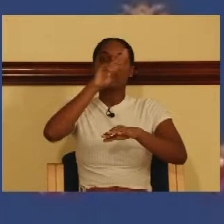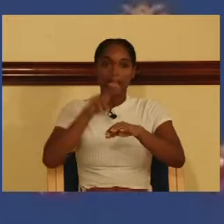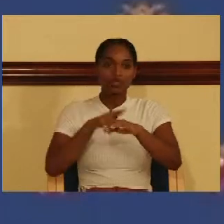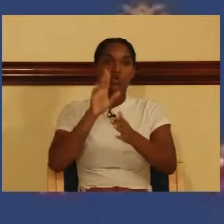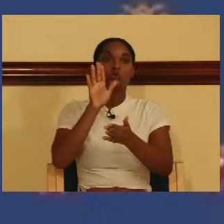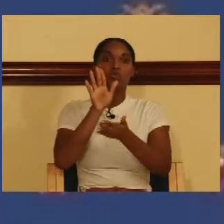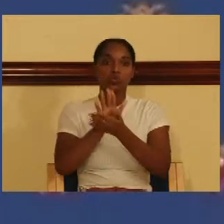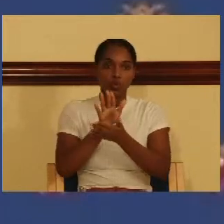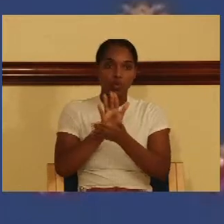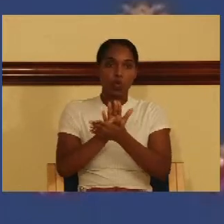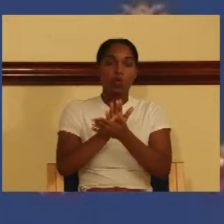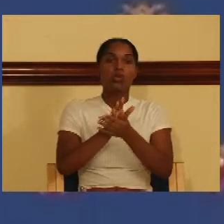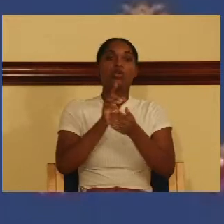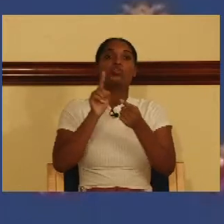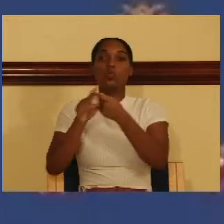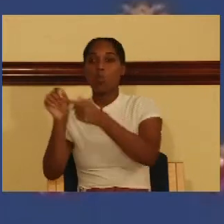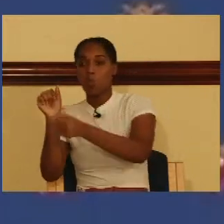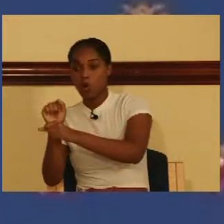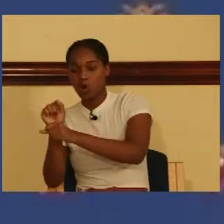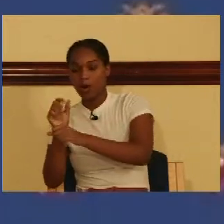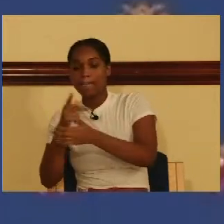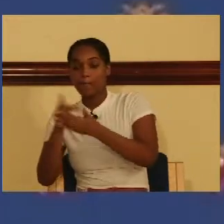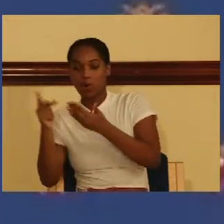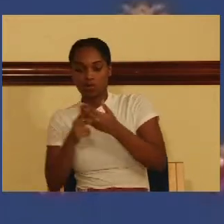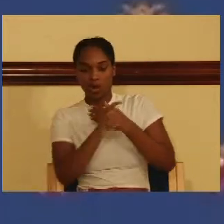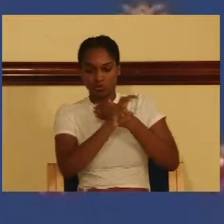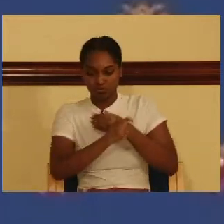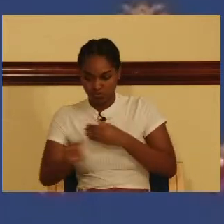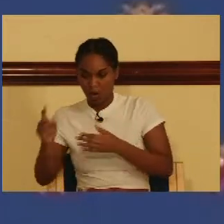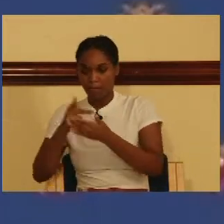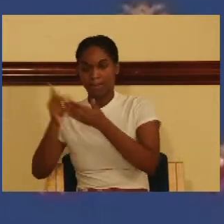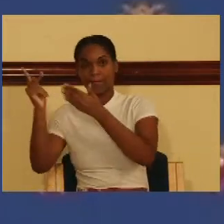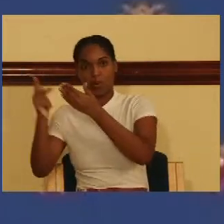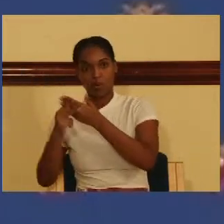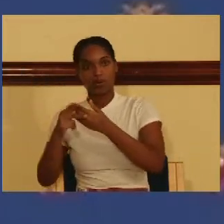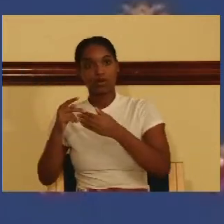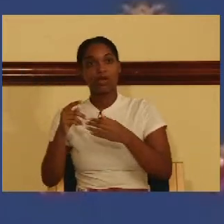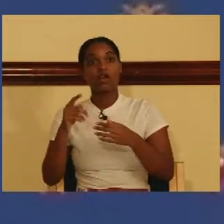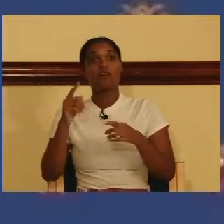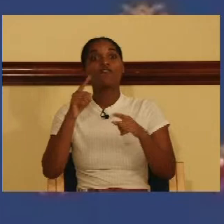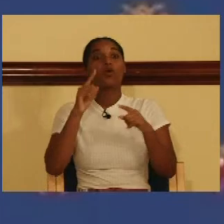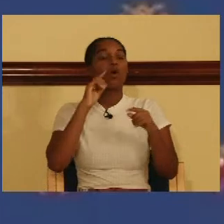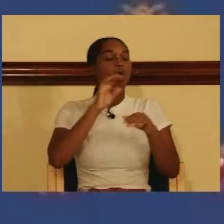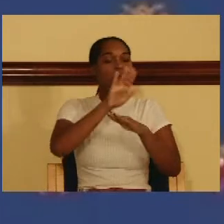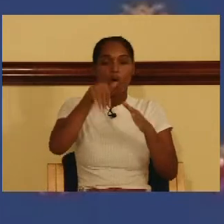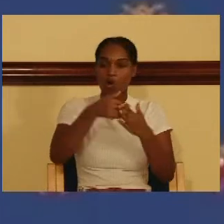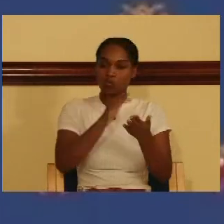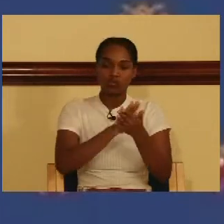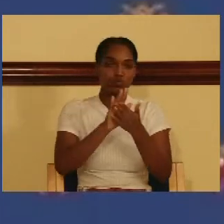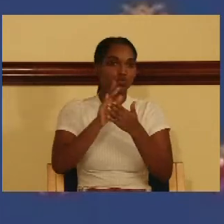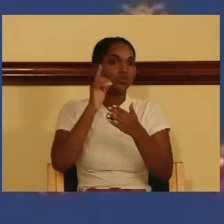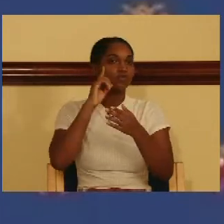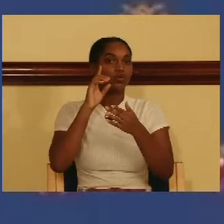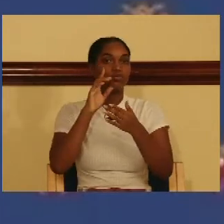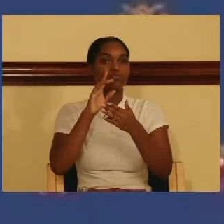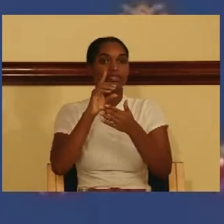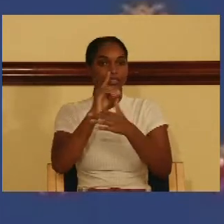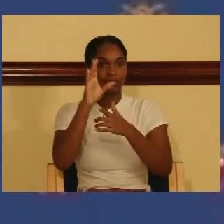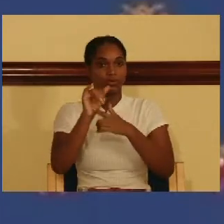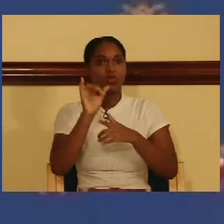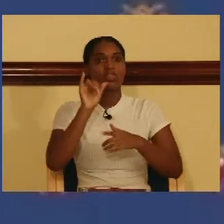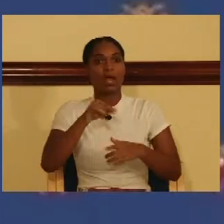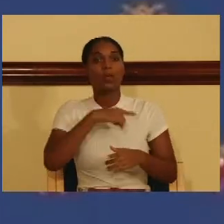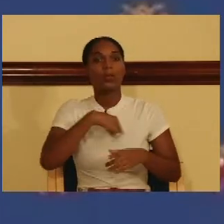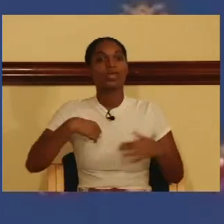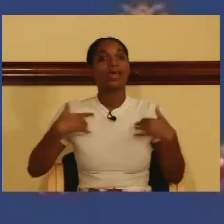to work transition program across the sector, across all schools for persons with disabilities, so that